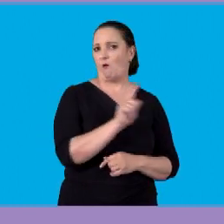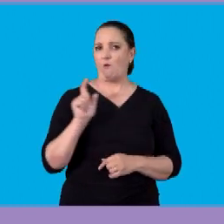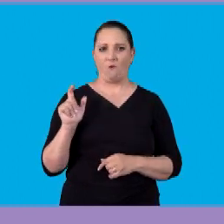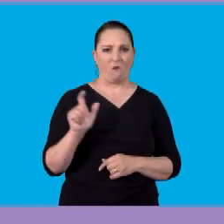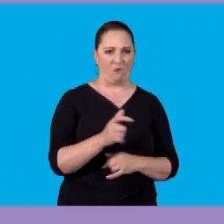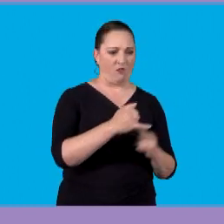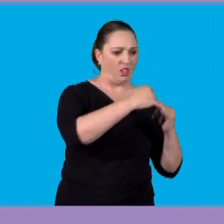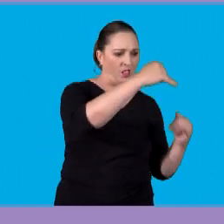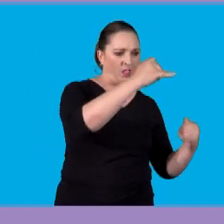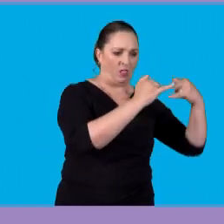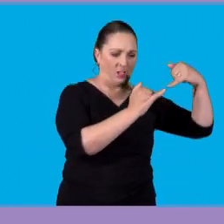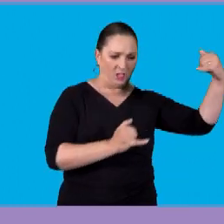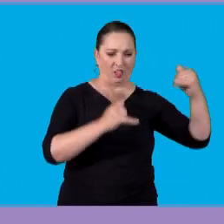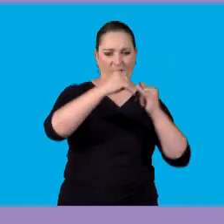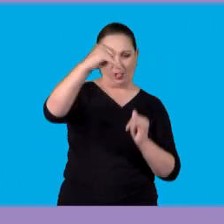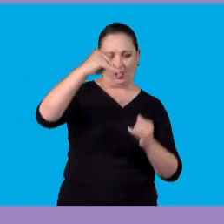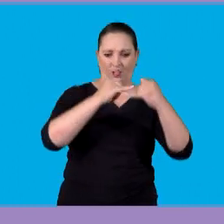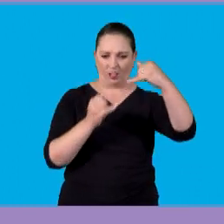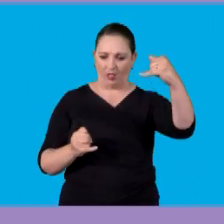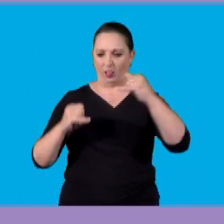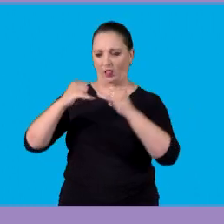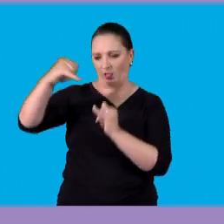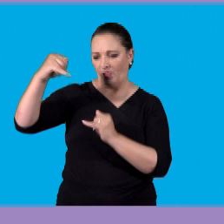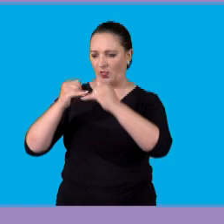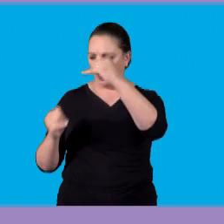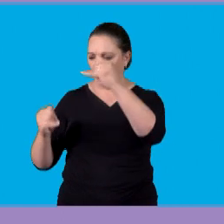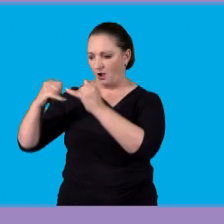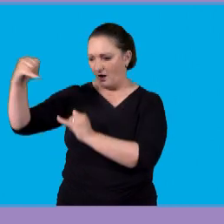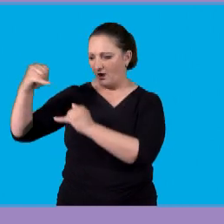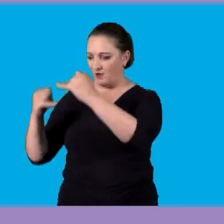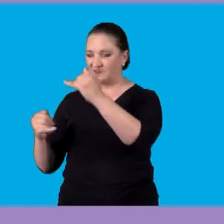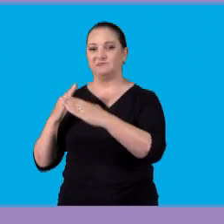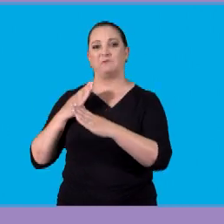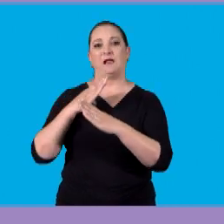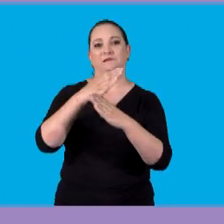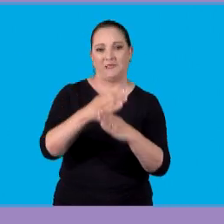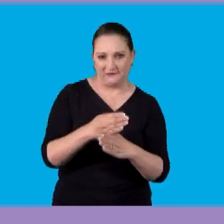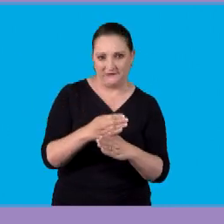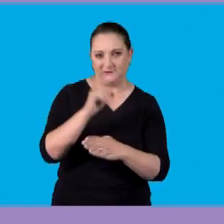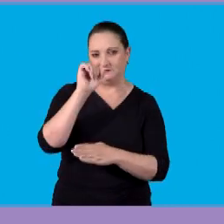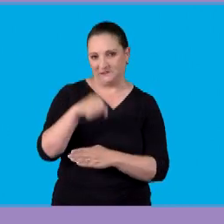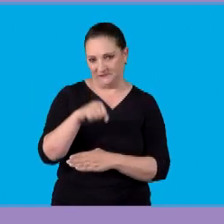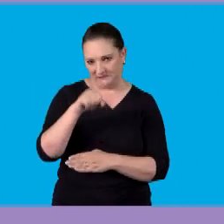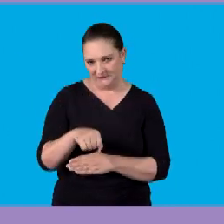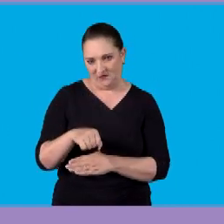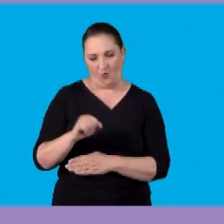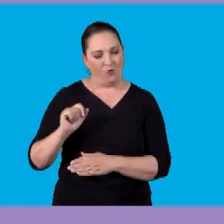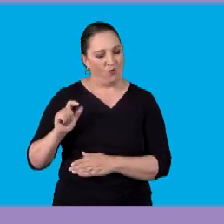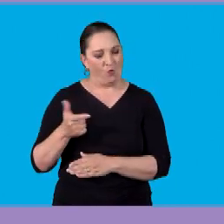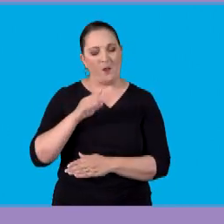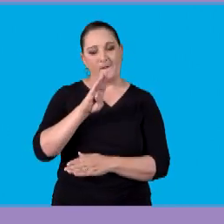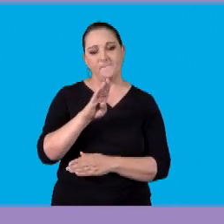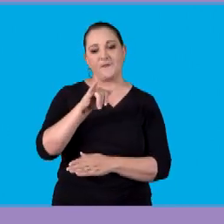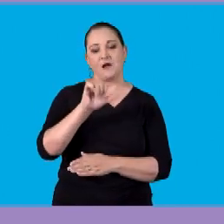here, they bisect each other. So the diagonals of a parallelogram bisect each other. The diagonals